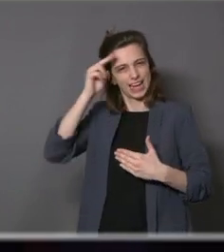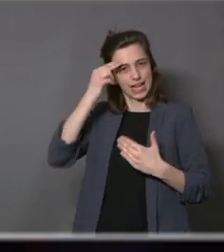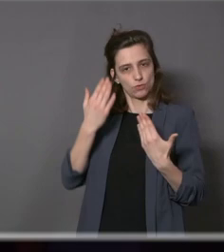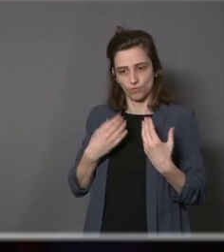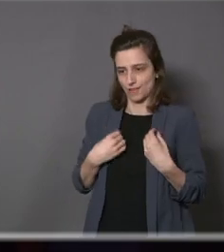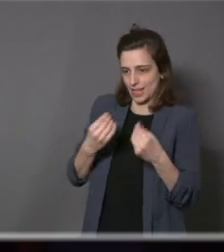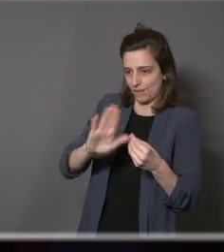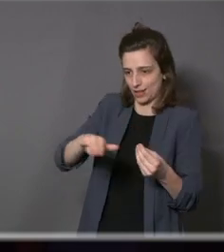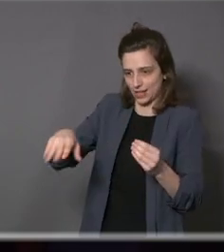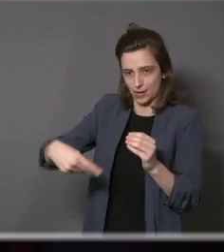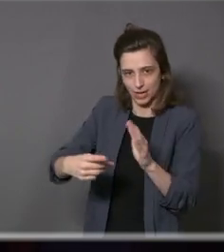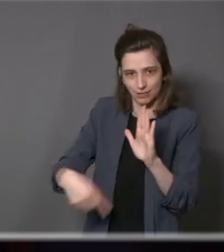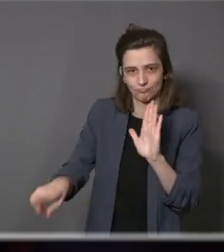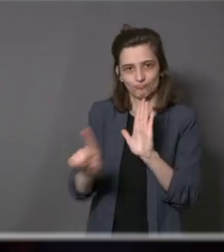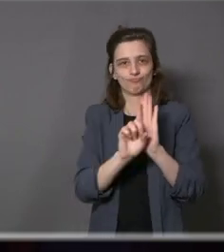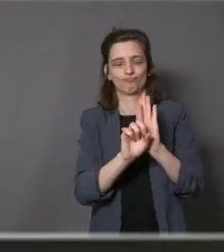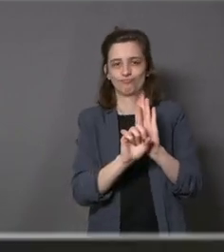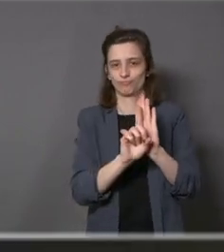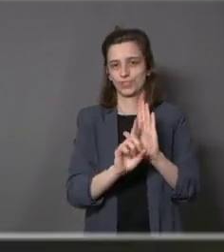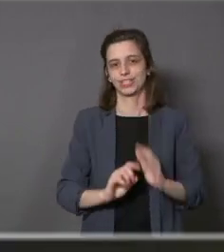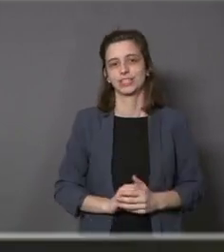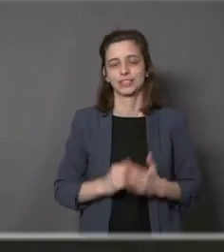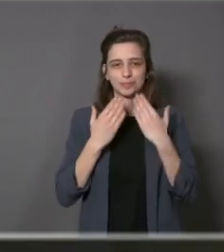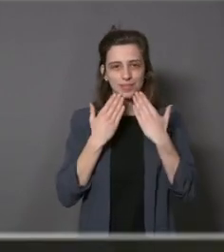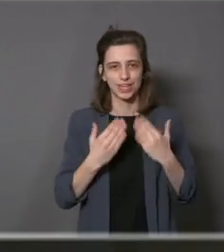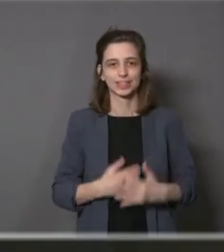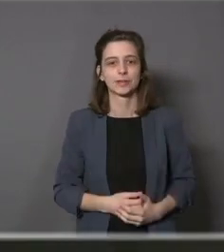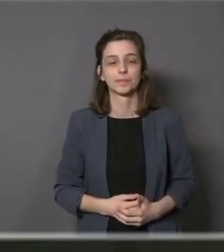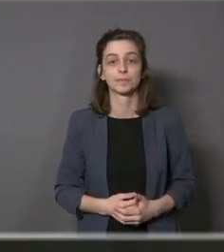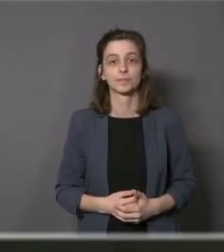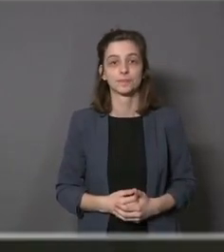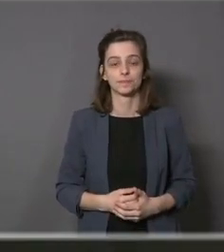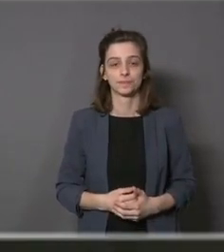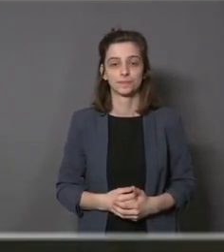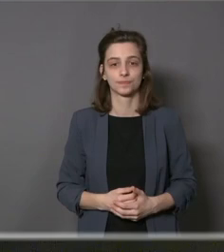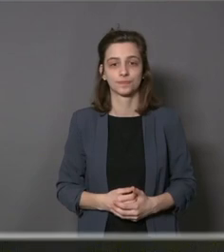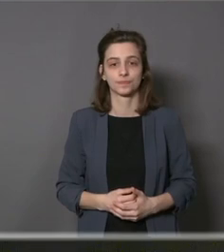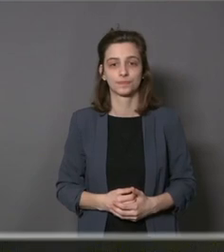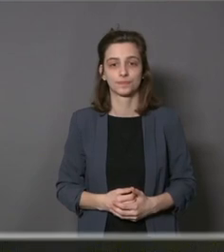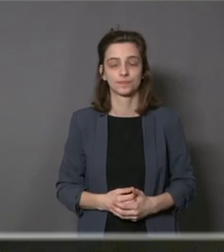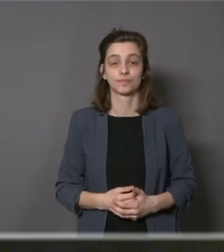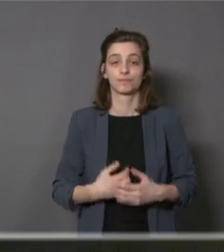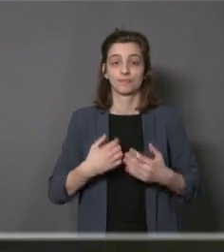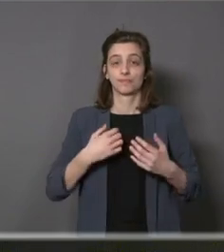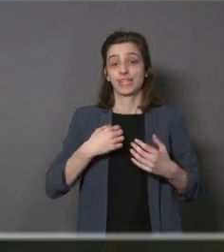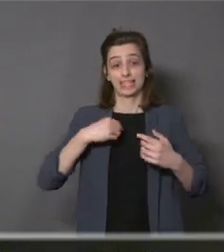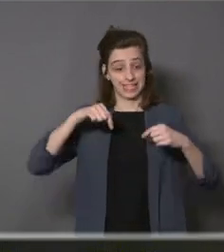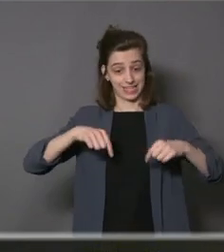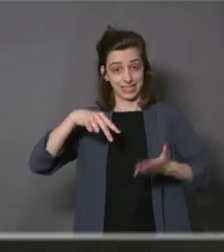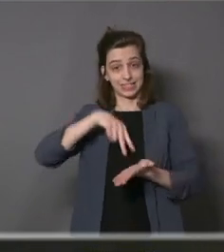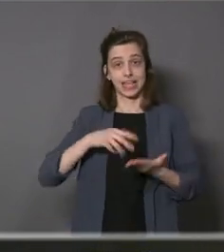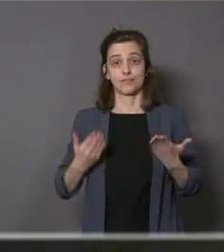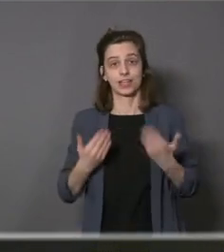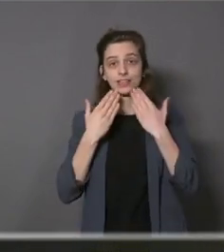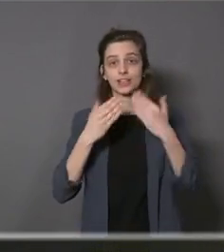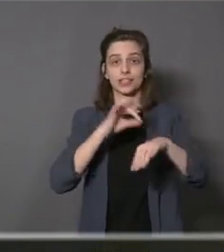you. I would not be here today, however, without the patients who inspired me, the mentors